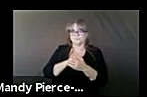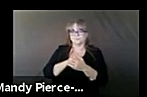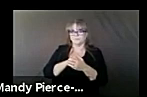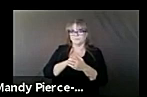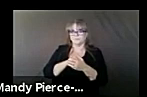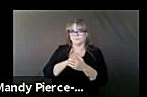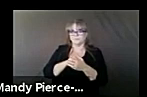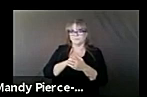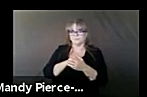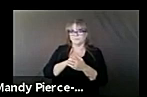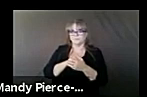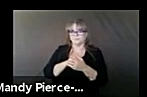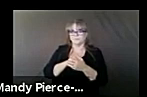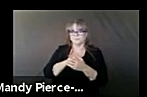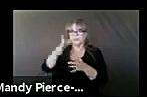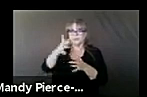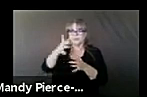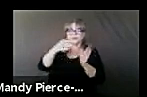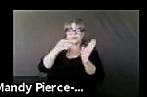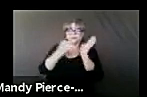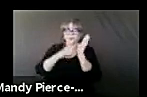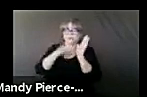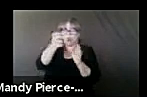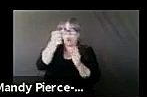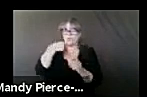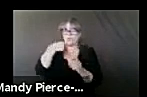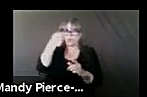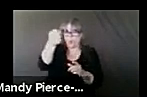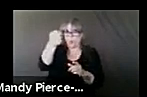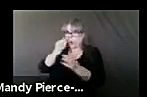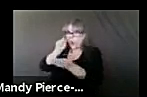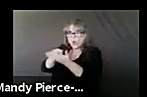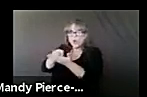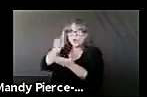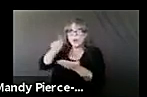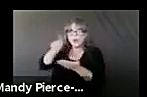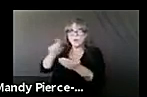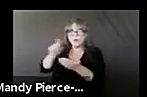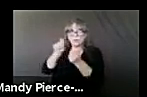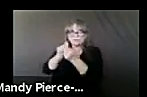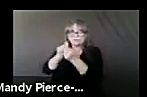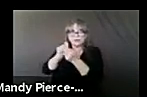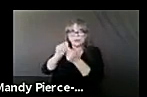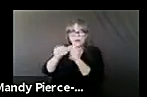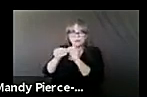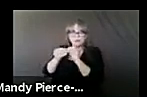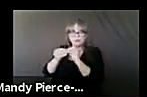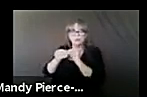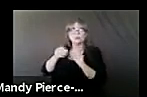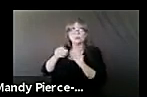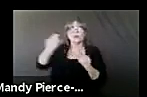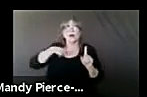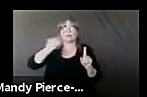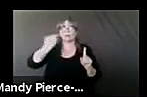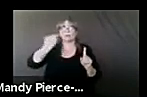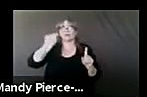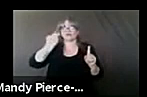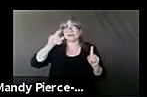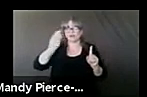and there'll be an ongoing, I think, conversation, because that while there may be some